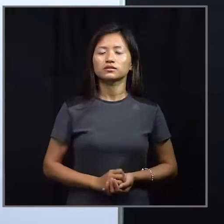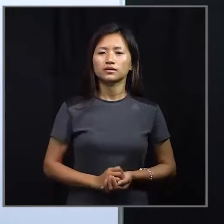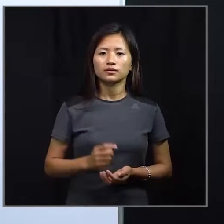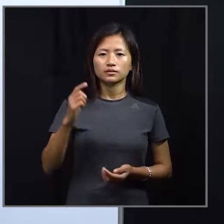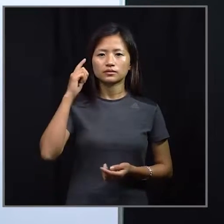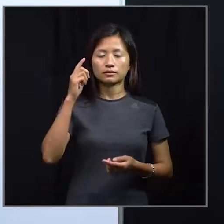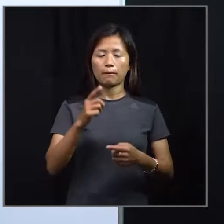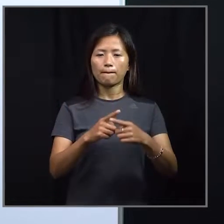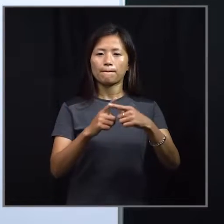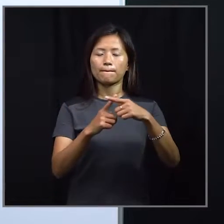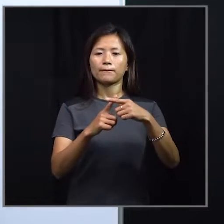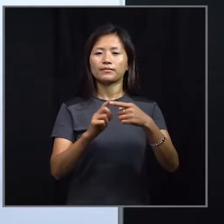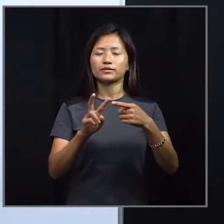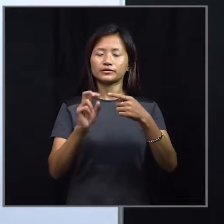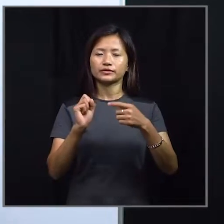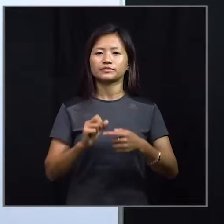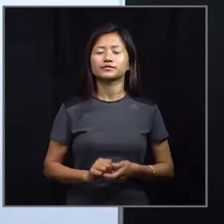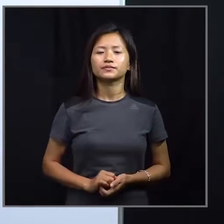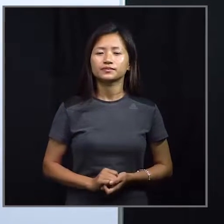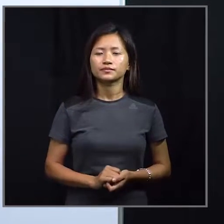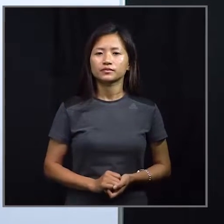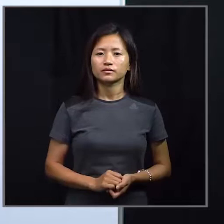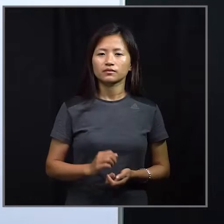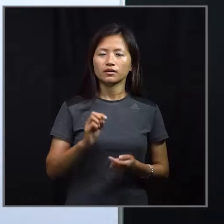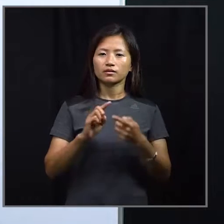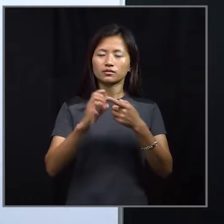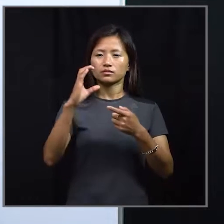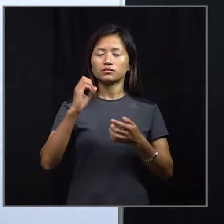positive science. All right, to some, economics could be